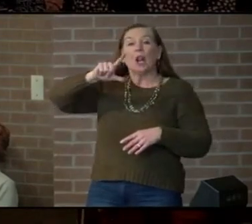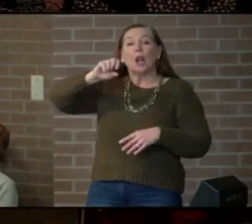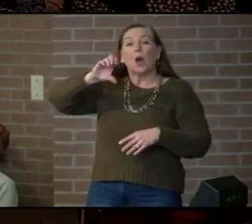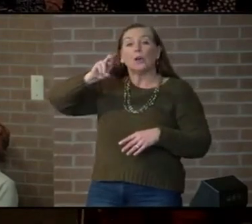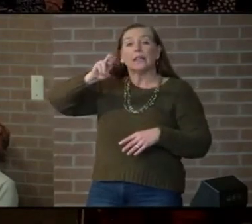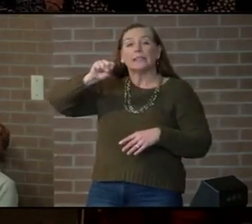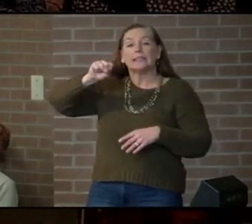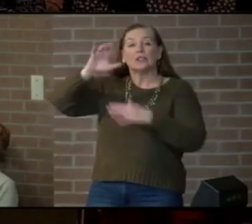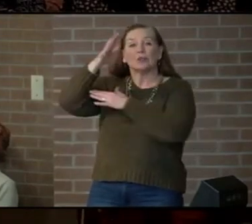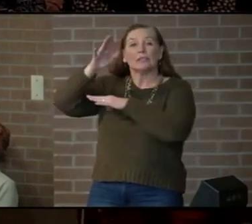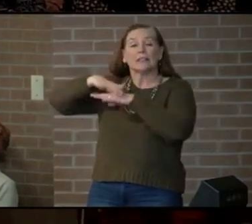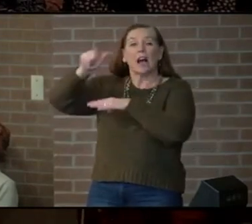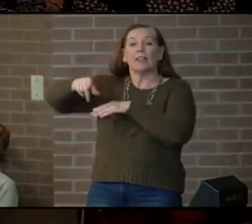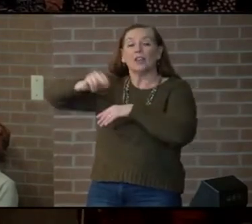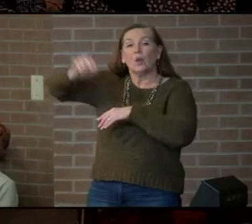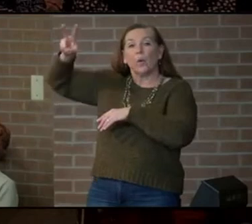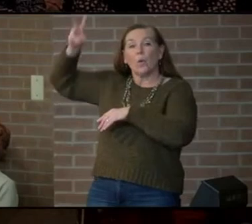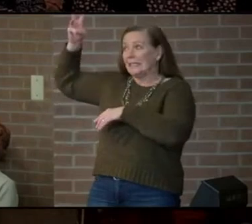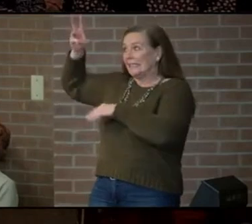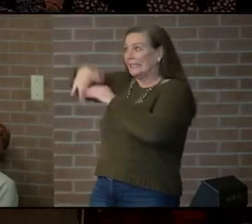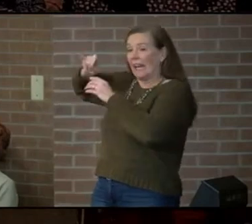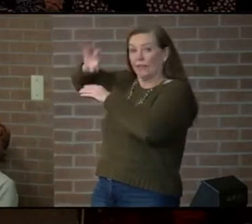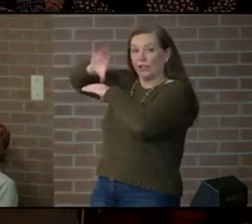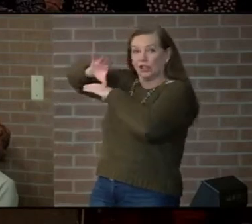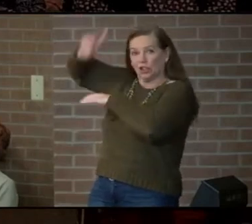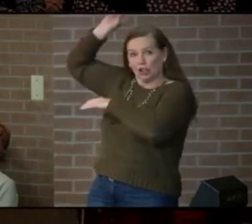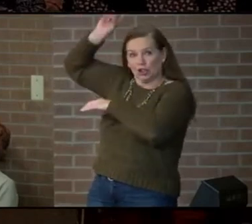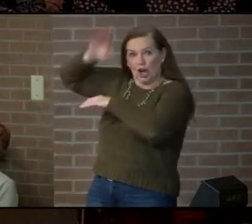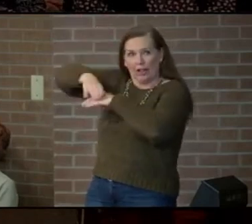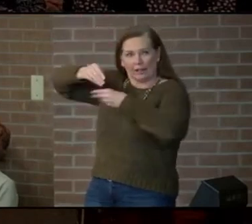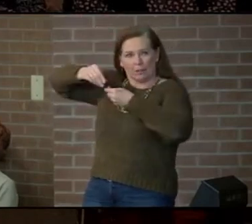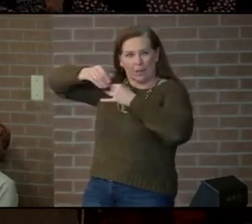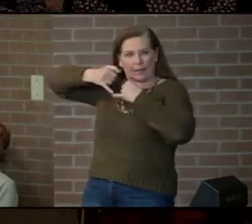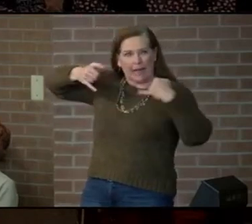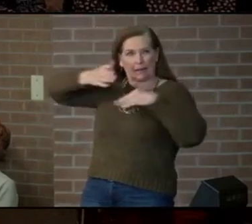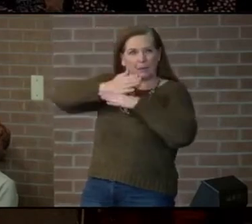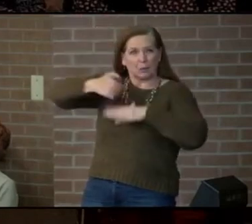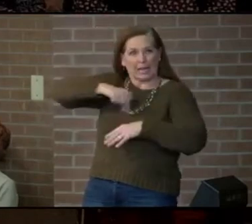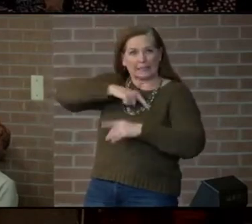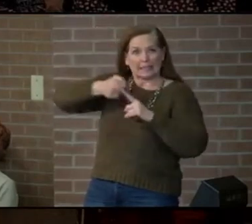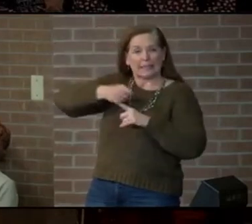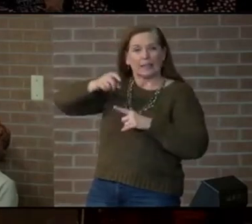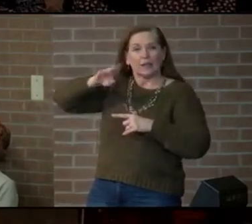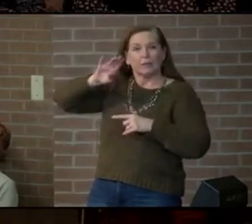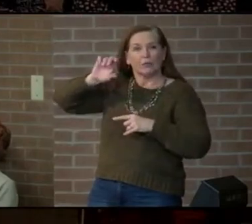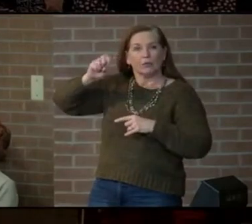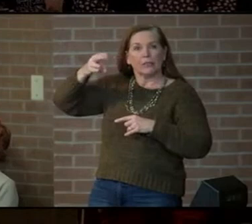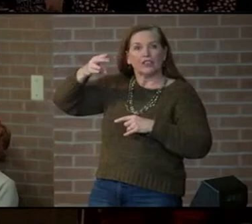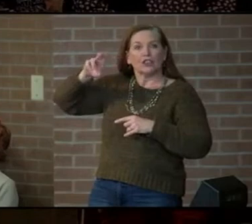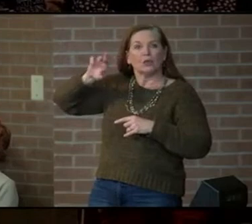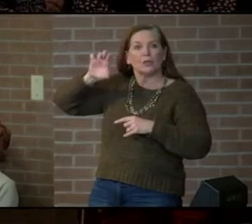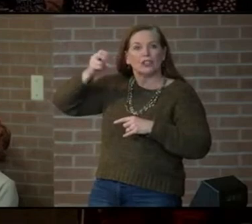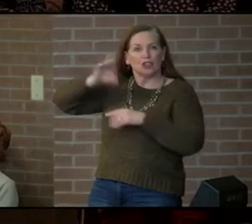on the northwest side of the church, just kind of right over here, kind of on the property line between us and Reach Church, just right across the